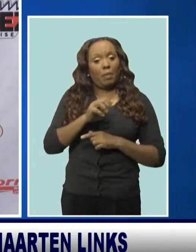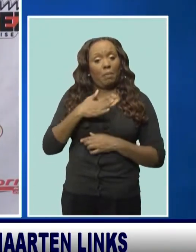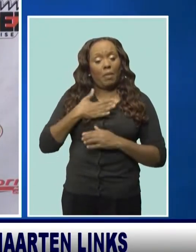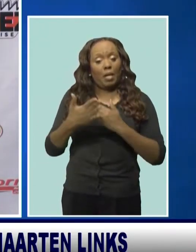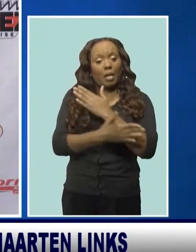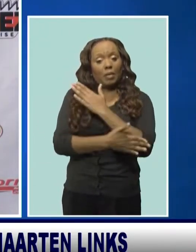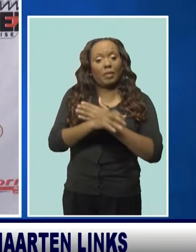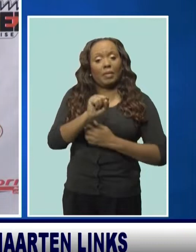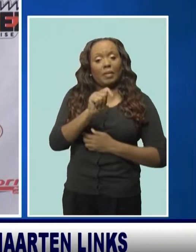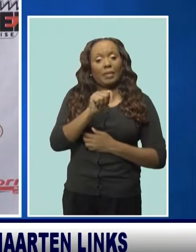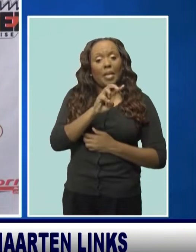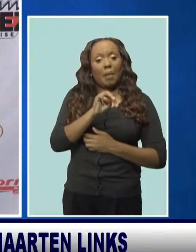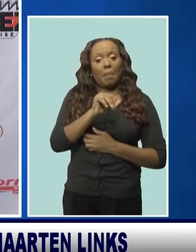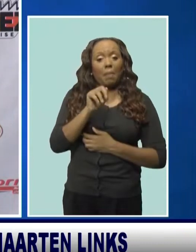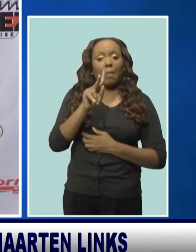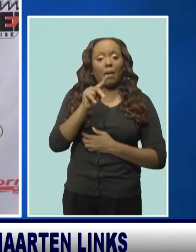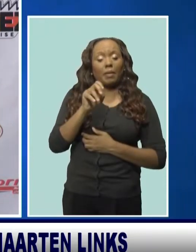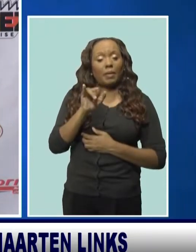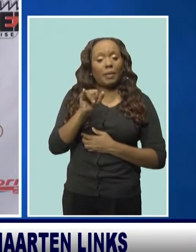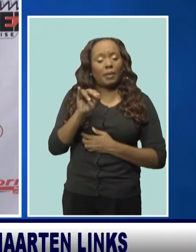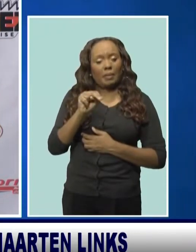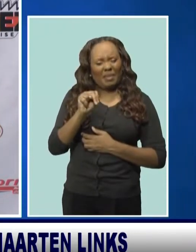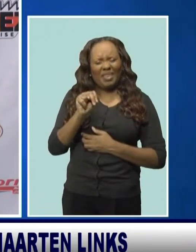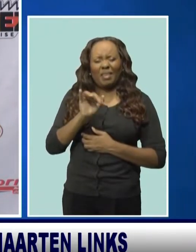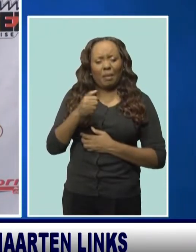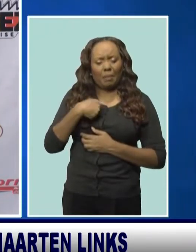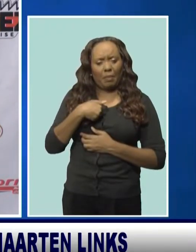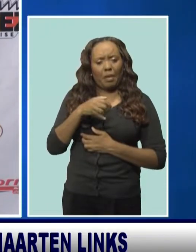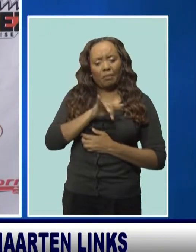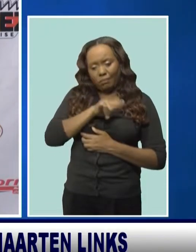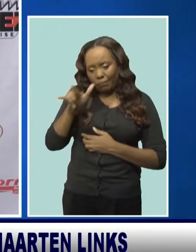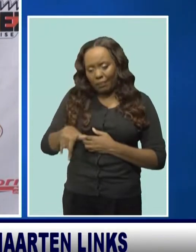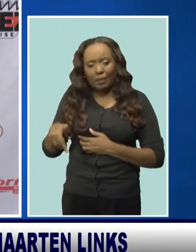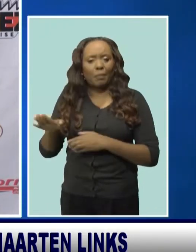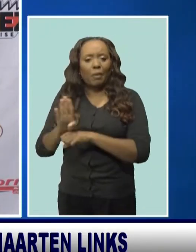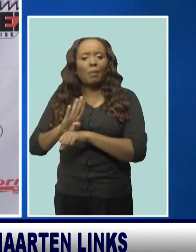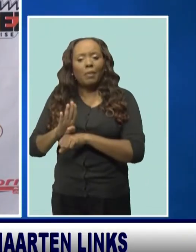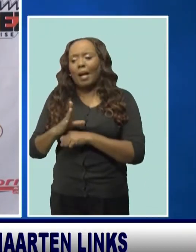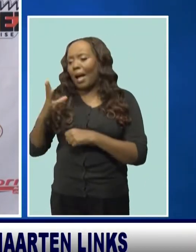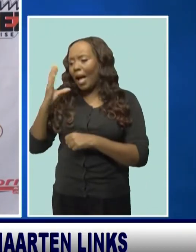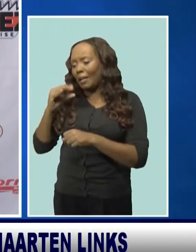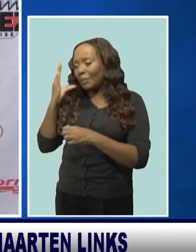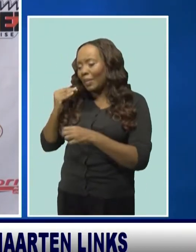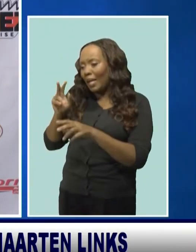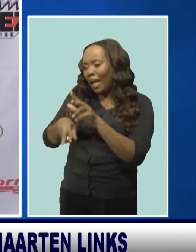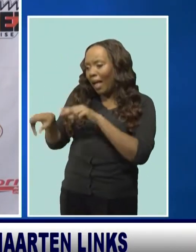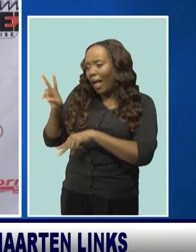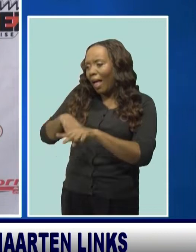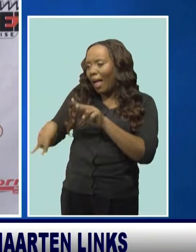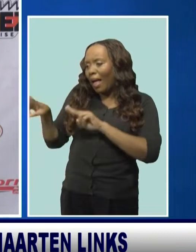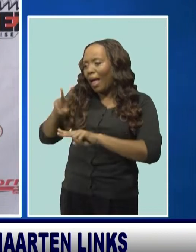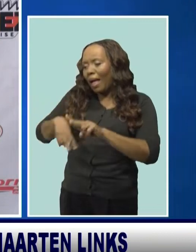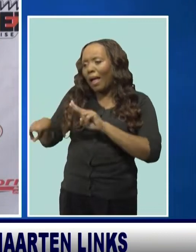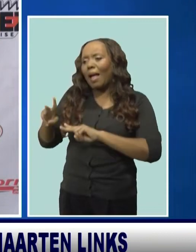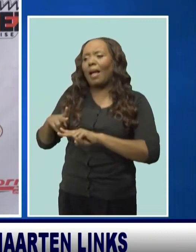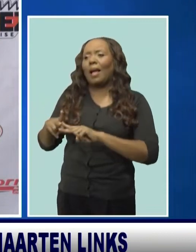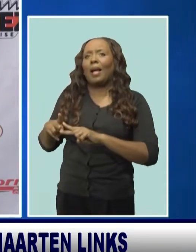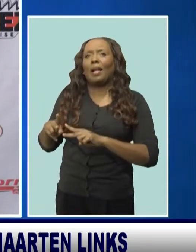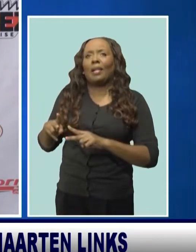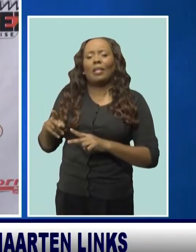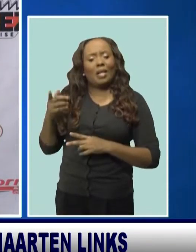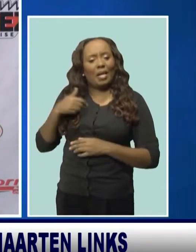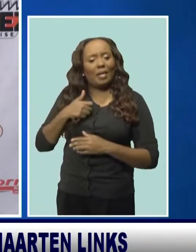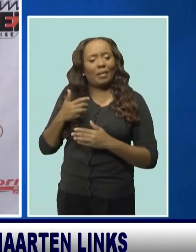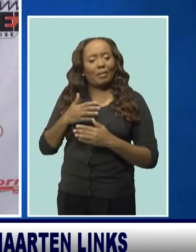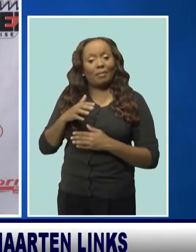your culture, experience your life, live the vibes like we've been doing at Barbados Reggae